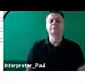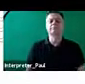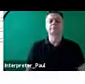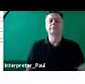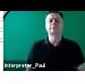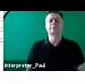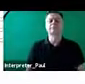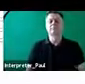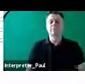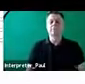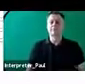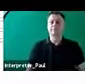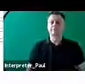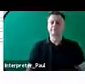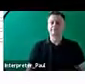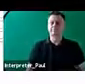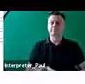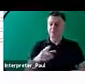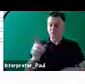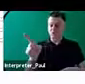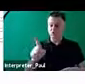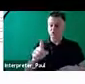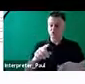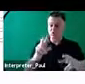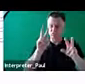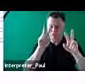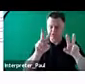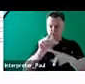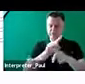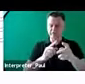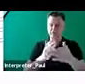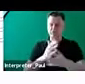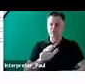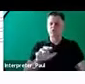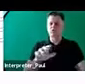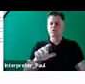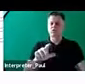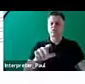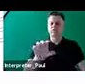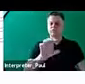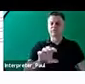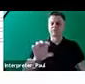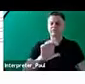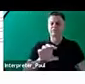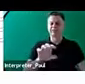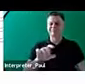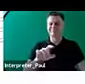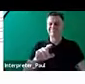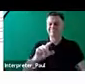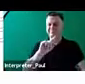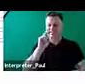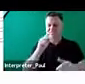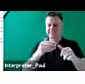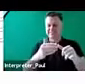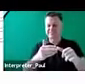For audience members who are in a browser, you may not see the polling option and I'll release the results in about 20 seconds or so.